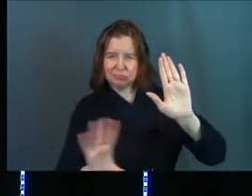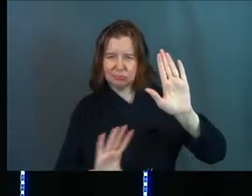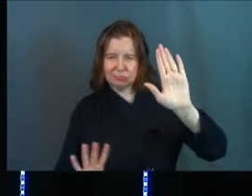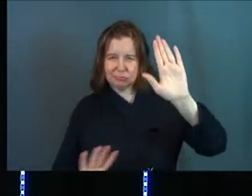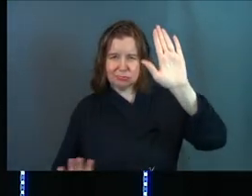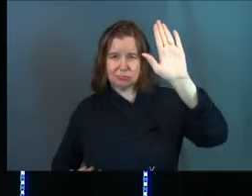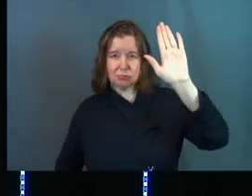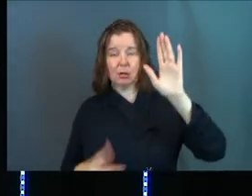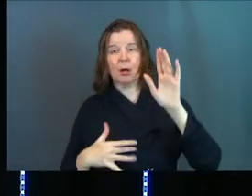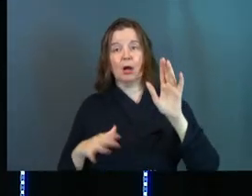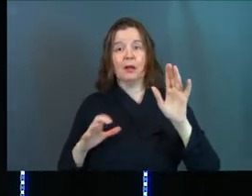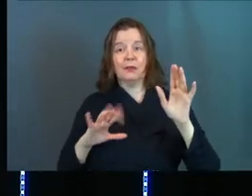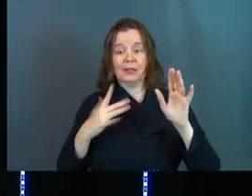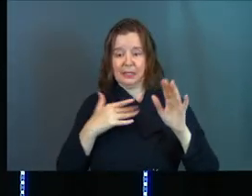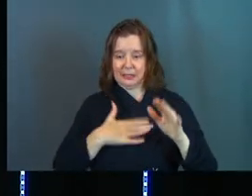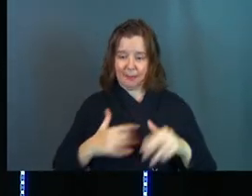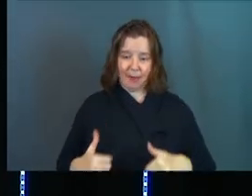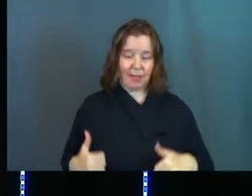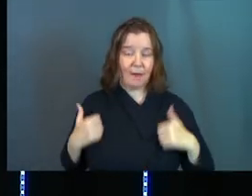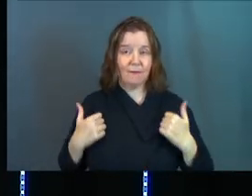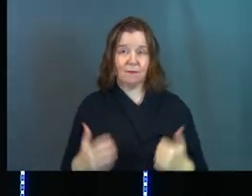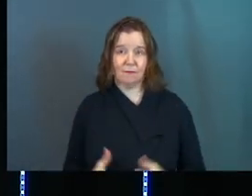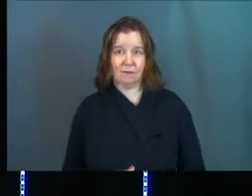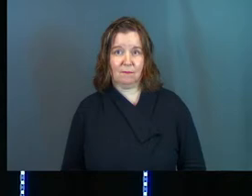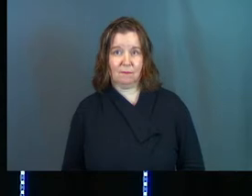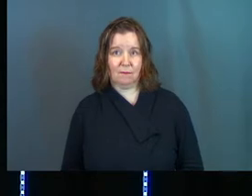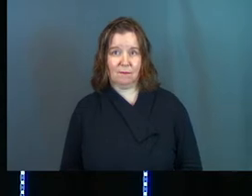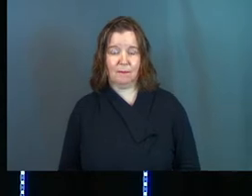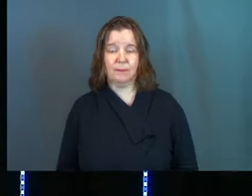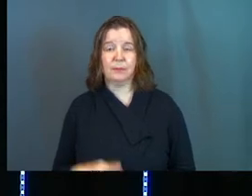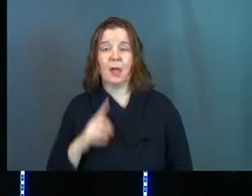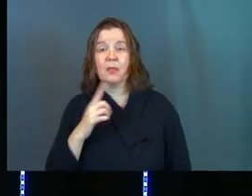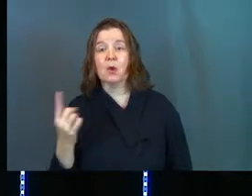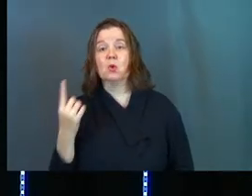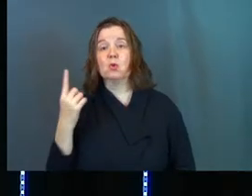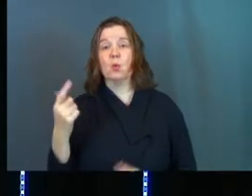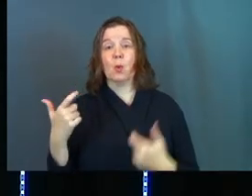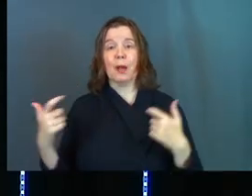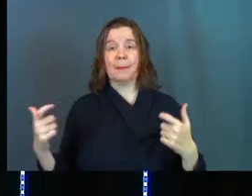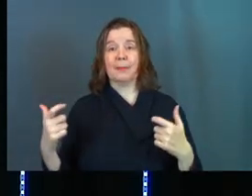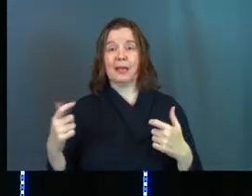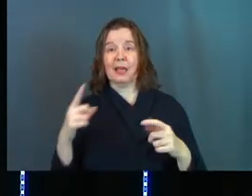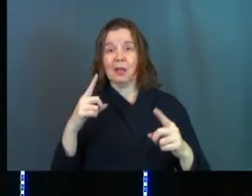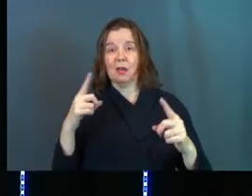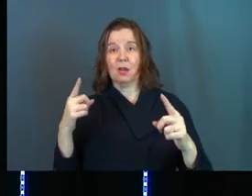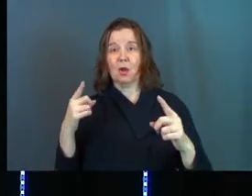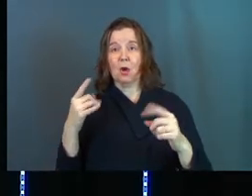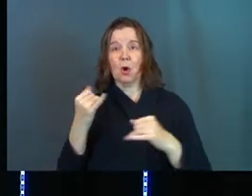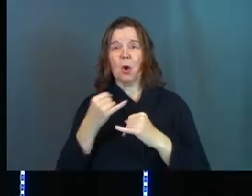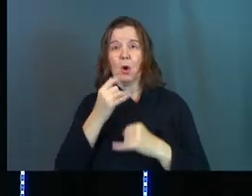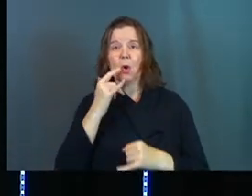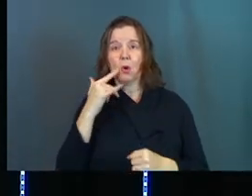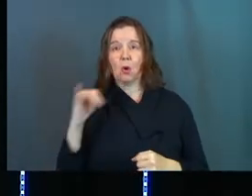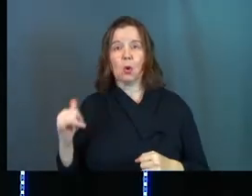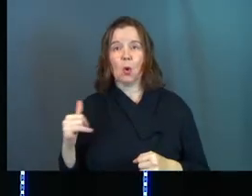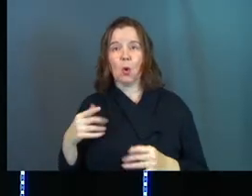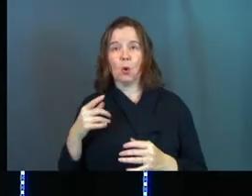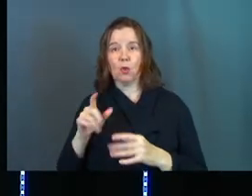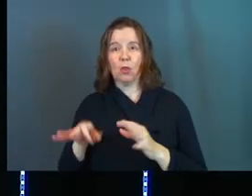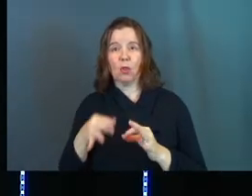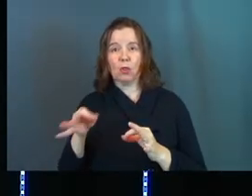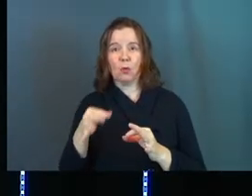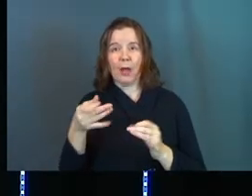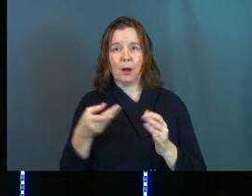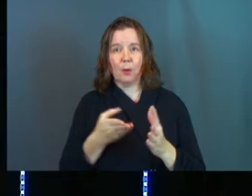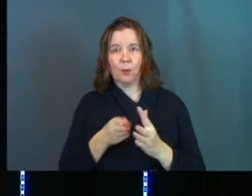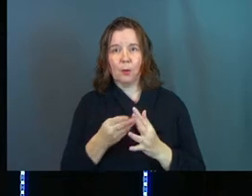football fields worth of like, this is my life. And there was one big single gold thread woven throughout